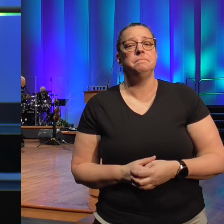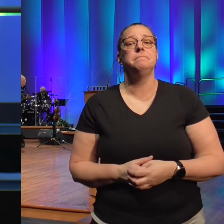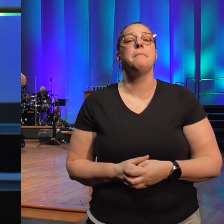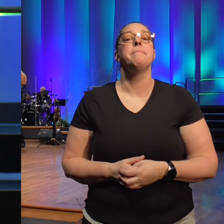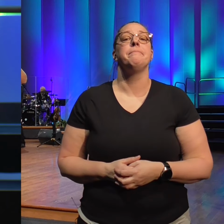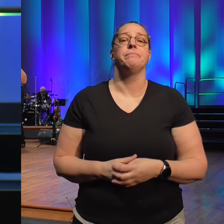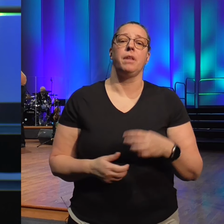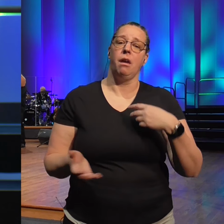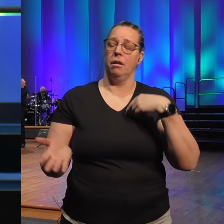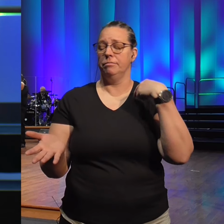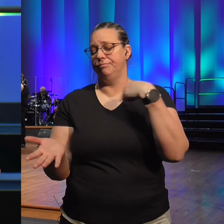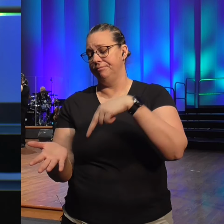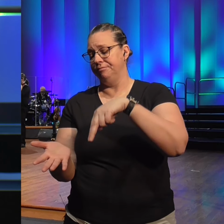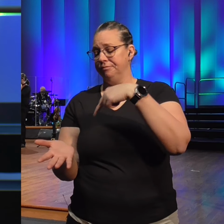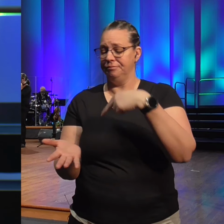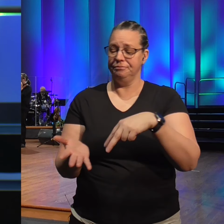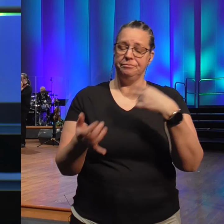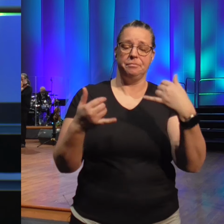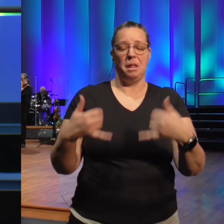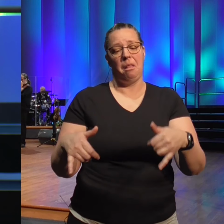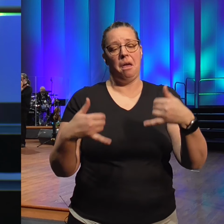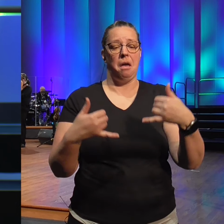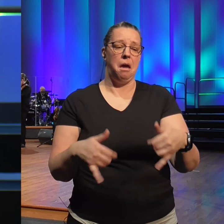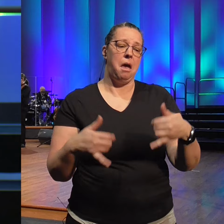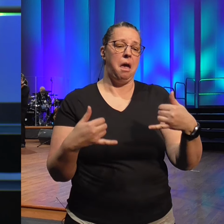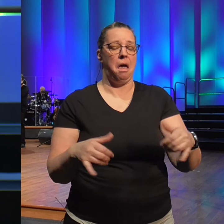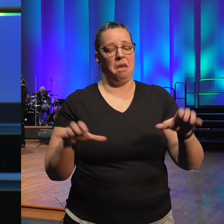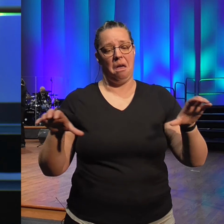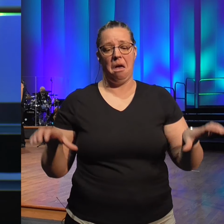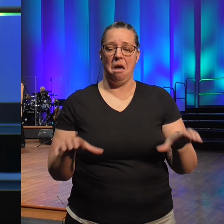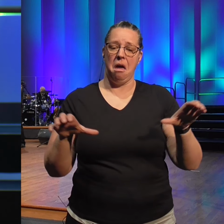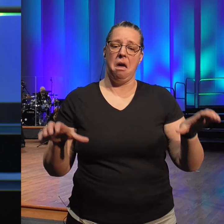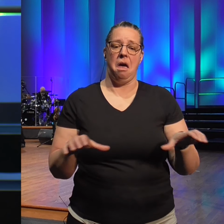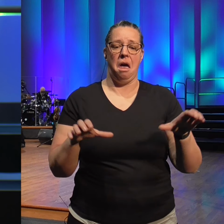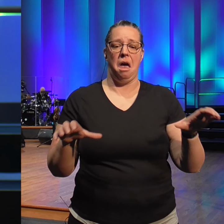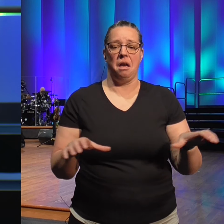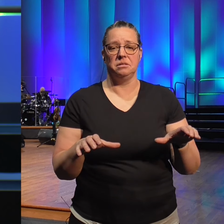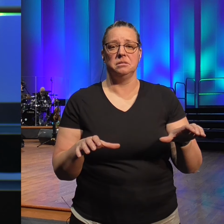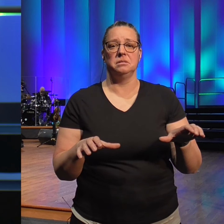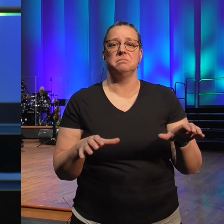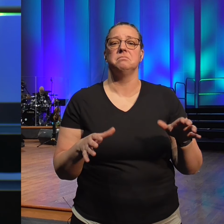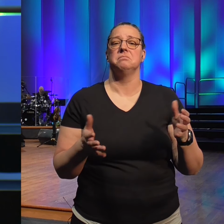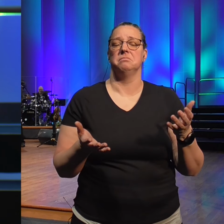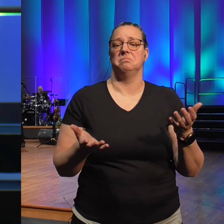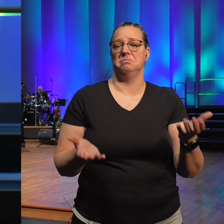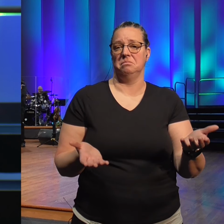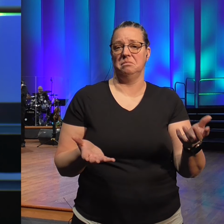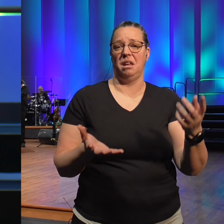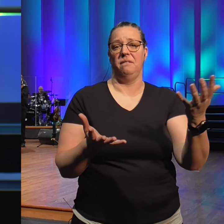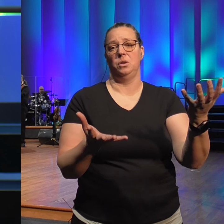I can dance and play the part if that's what you ask.